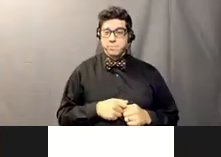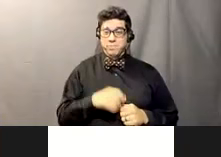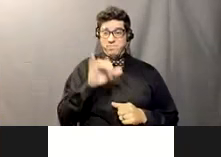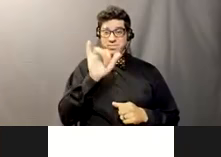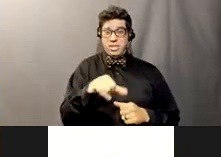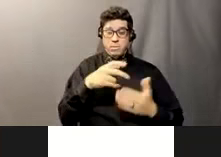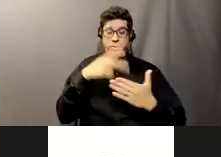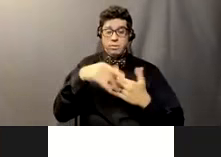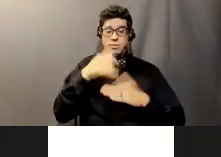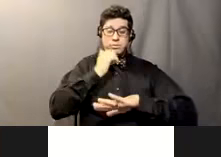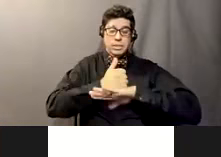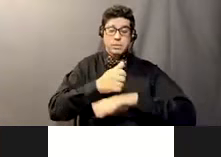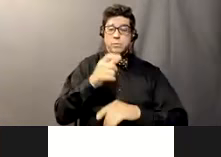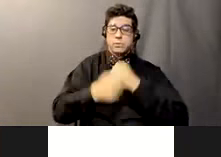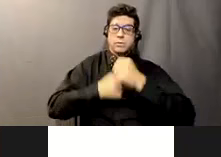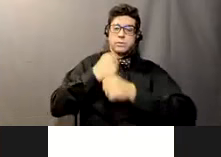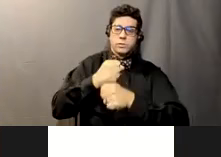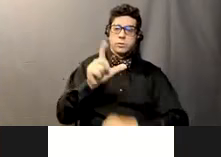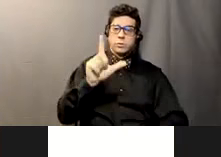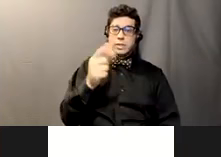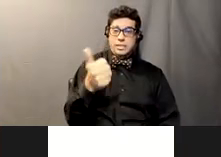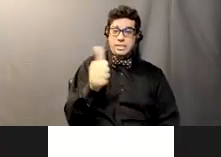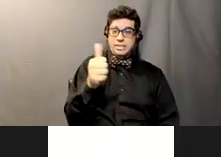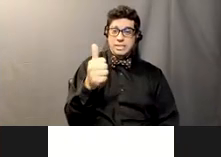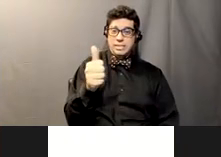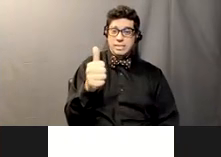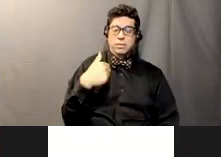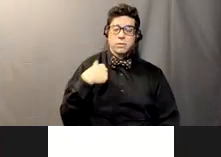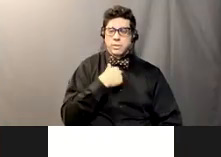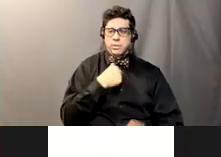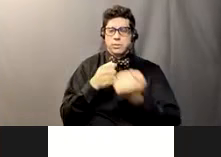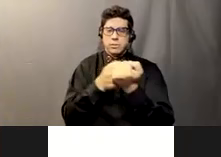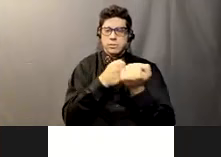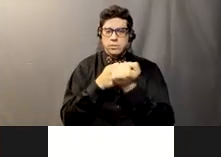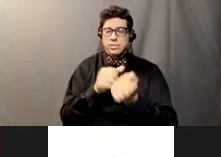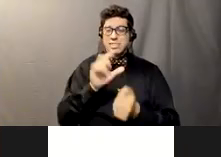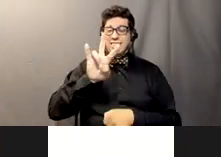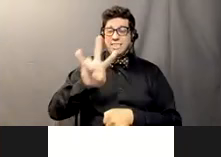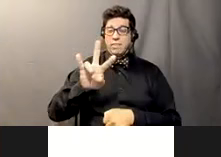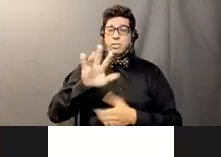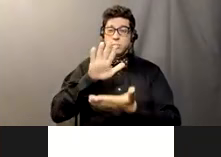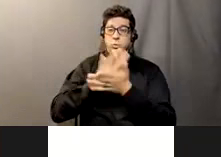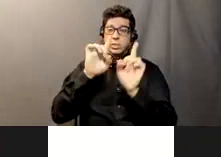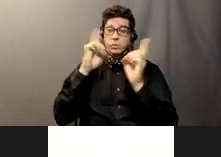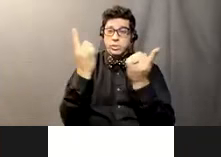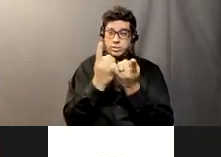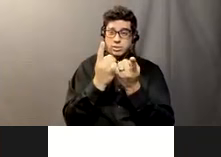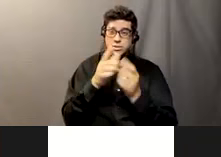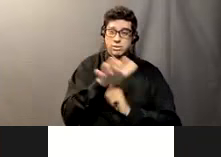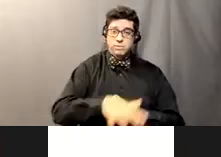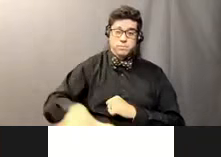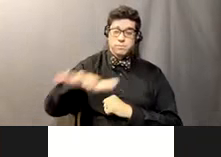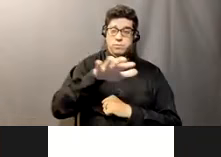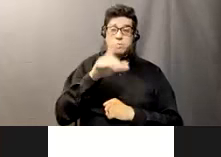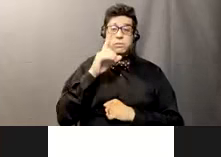2010. We currently are serving 17 school districts across the county. And the overall goal of our